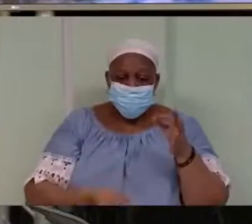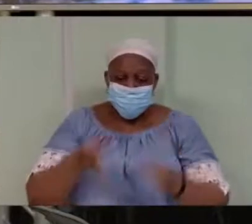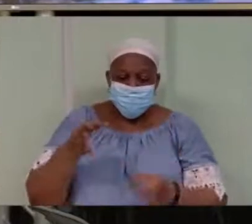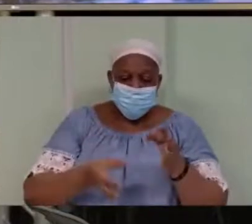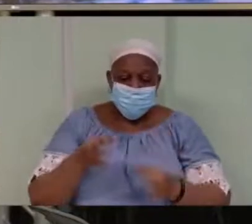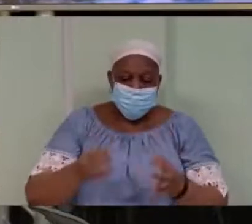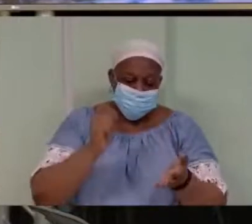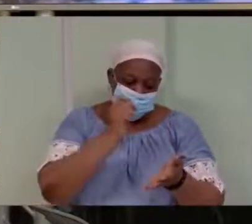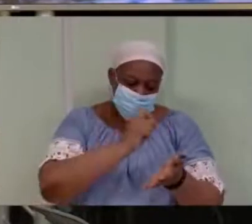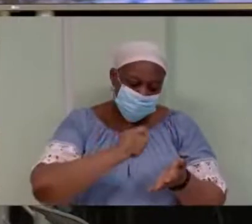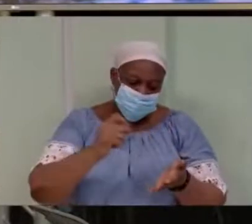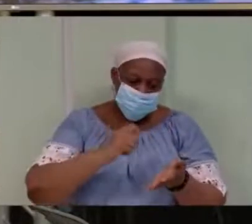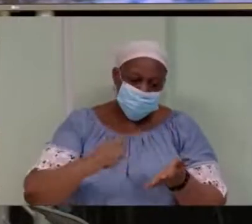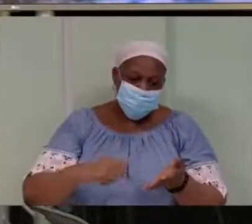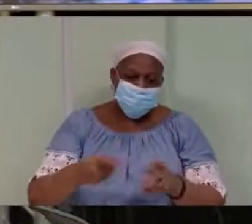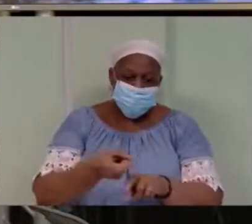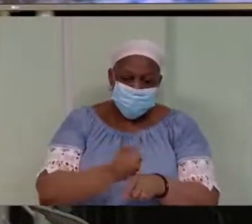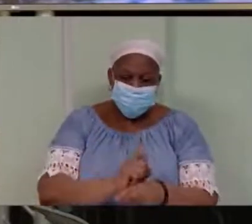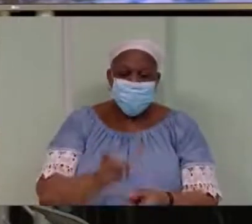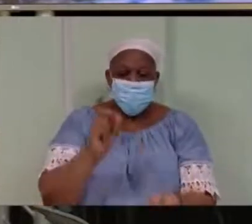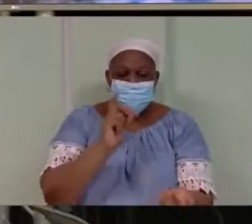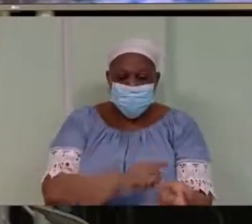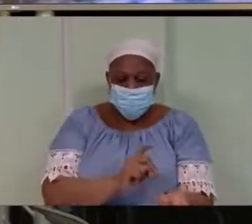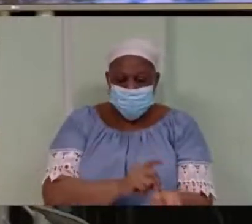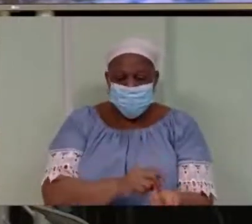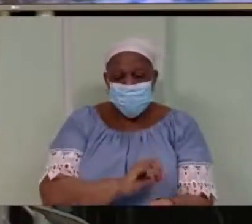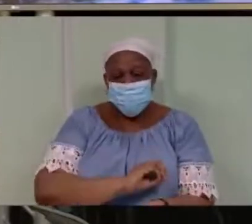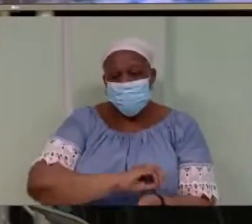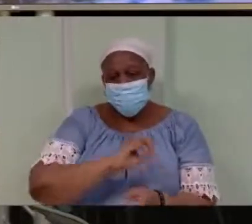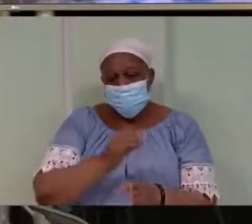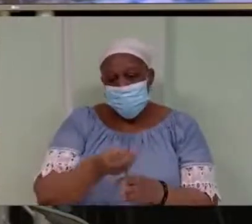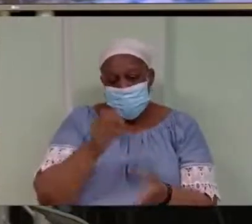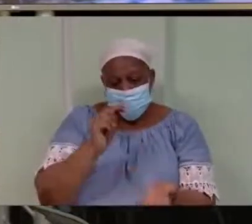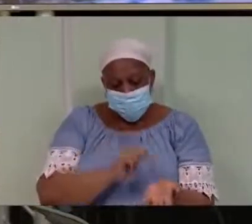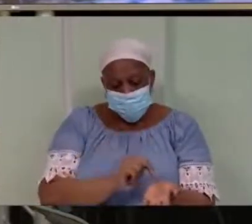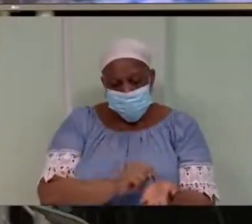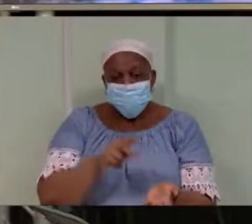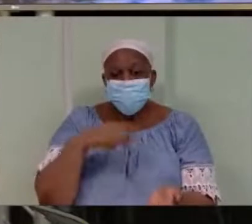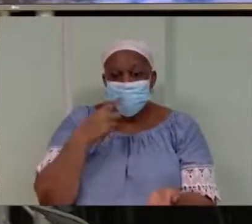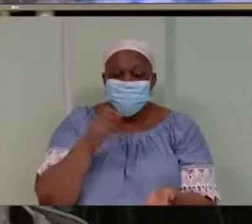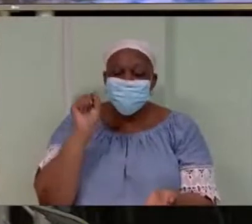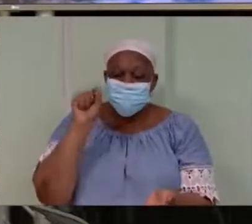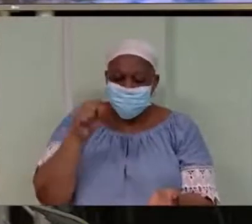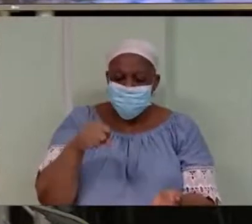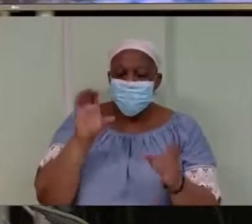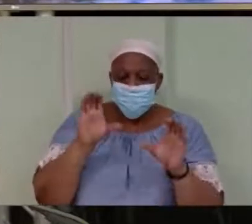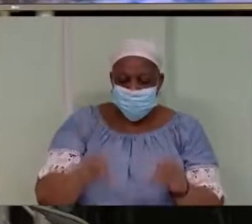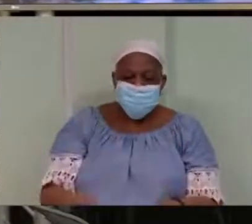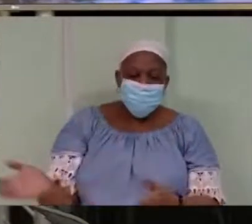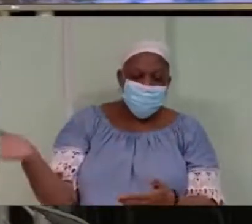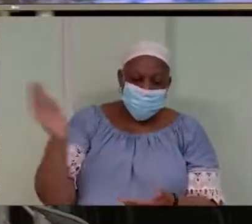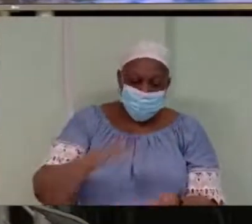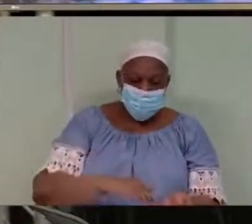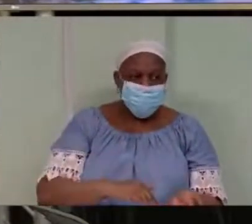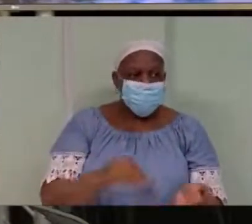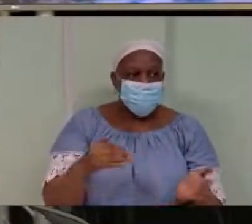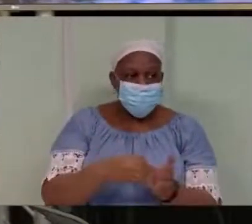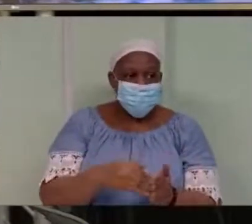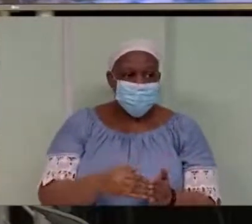or community health nurse indicates the person is well enough to enter the school's population